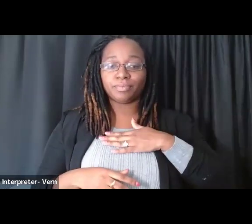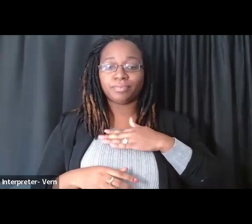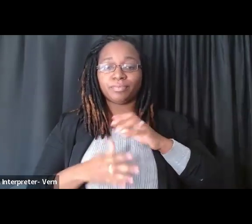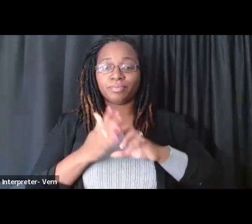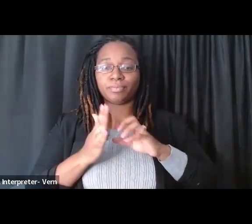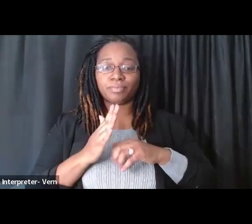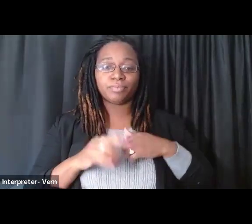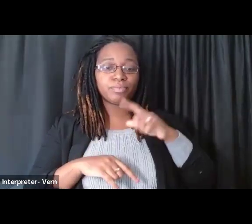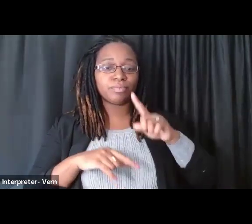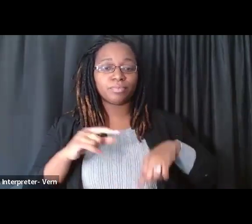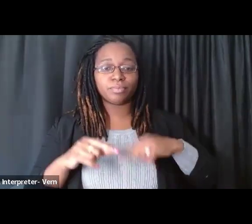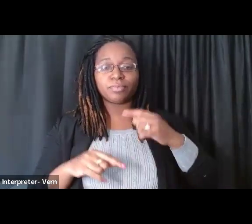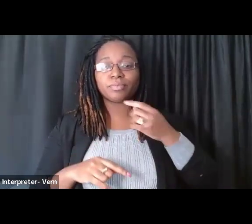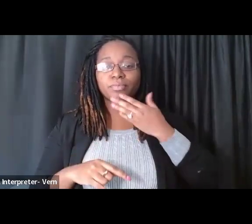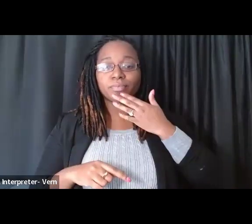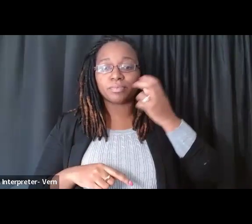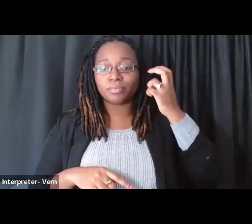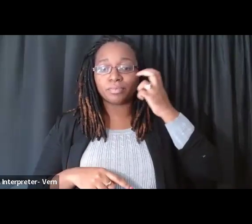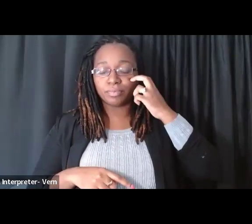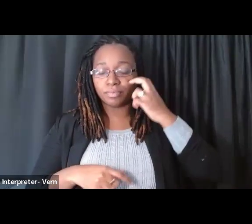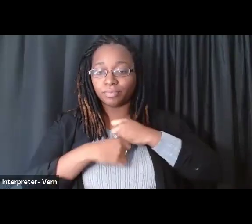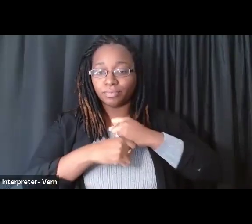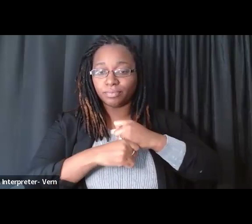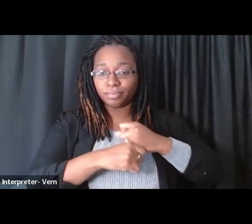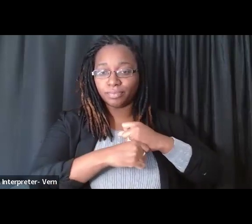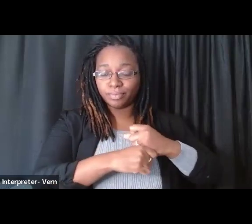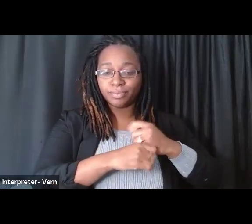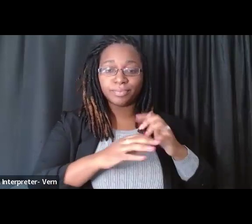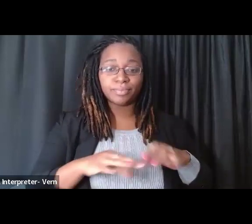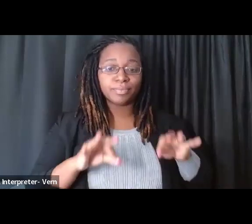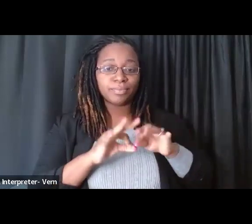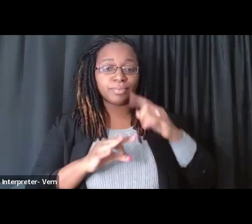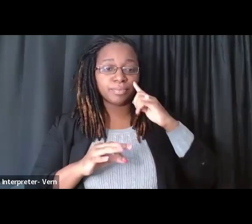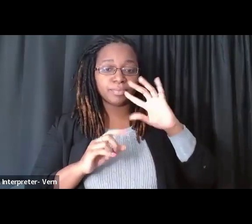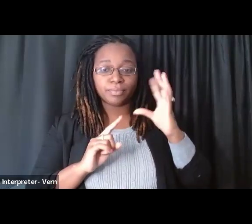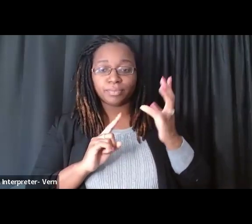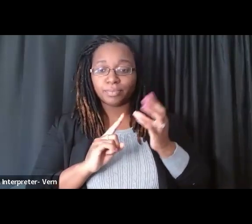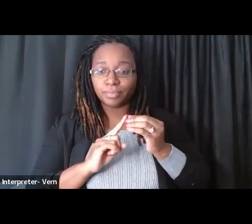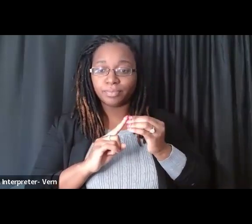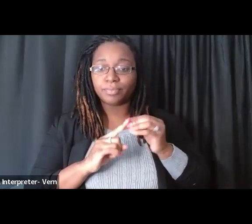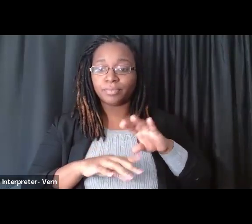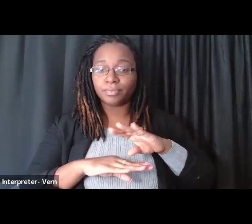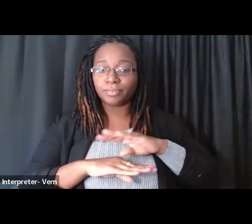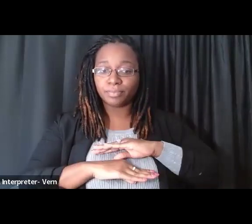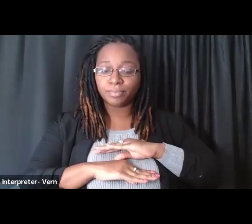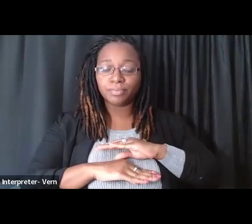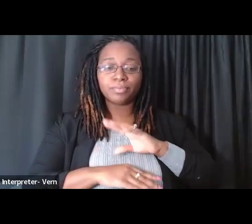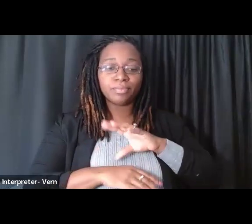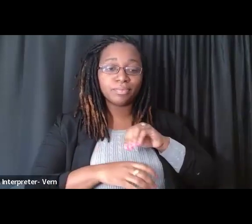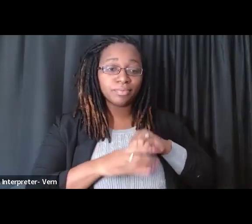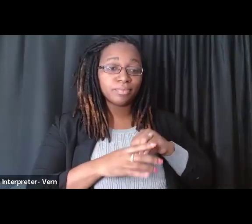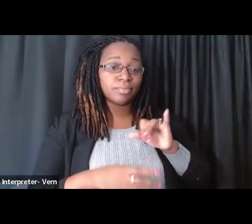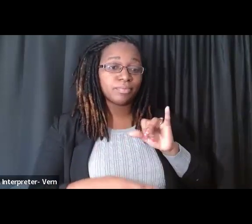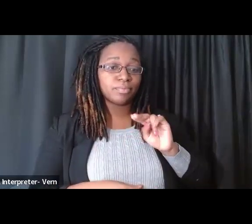Colorblind Choreograph, The Importance of Cultural Competency in Intimacy